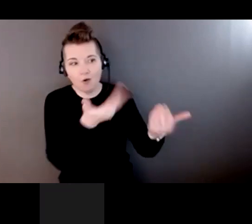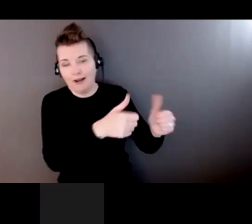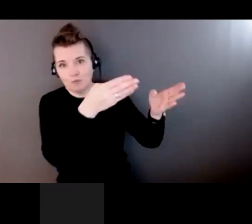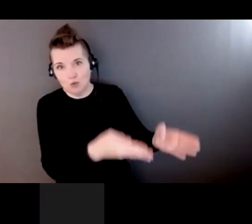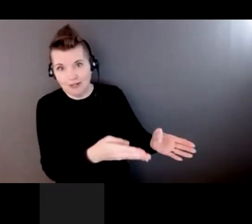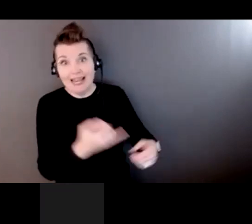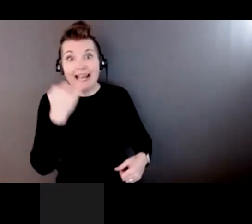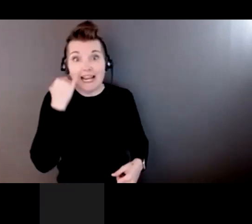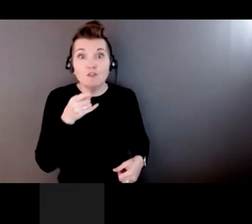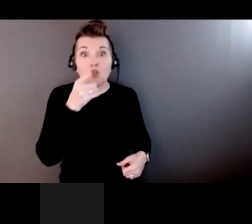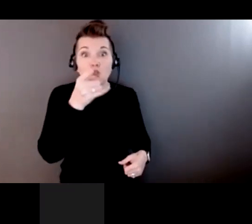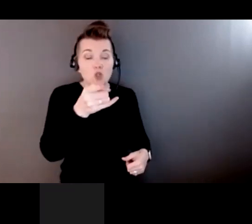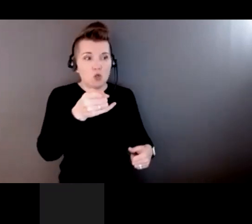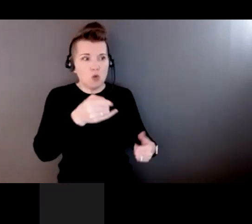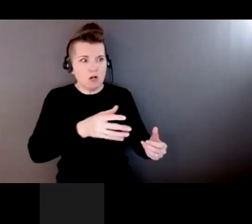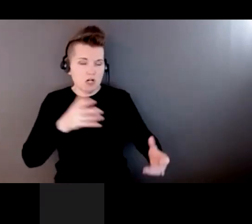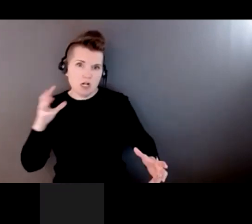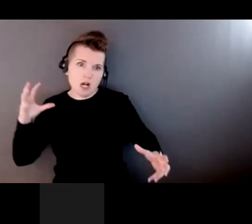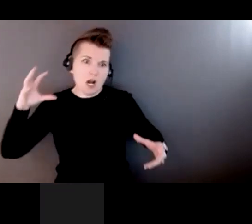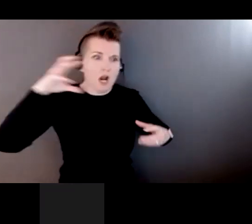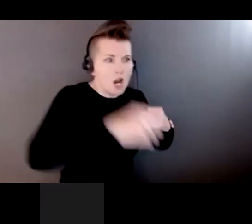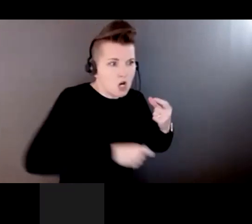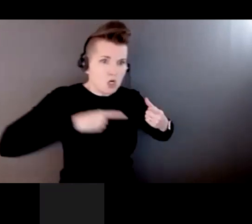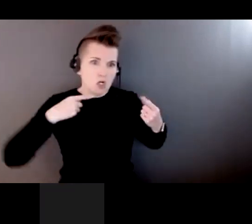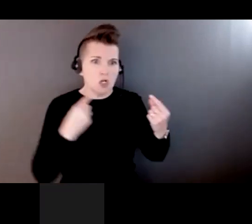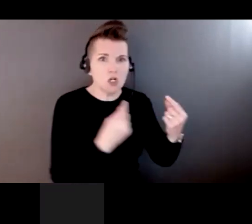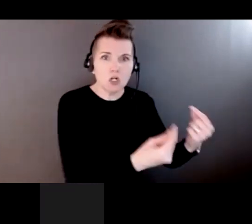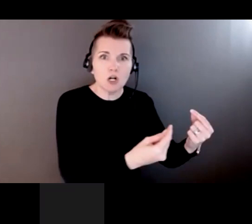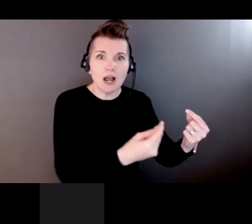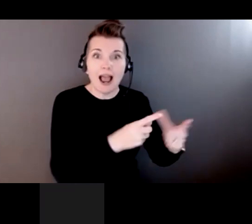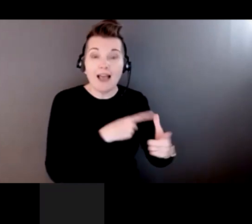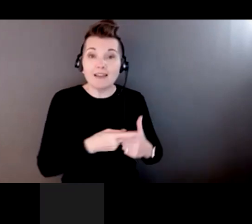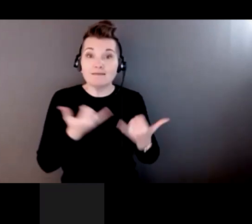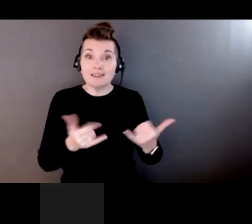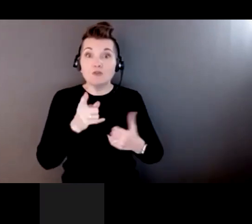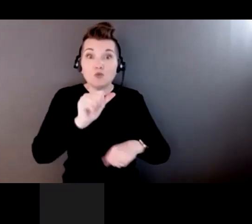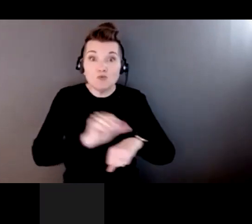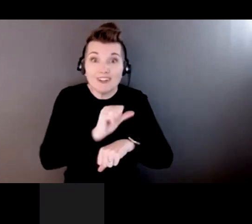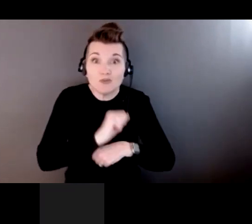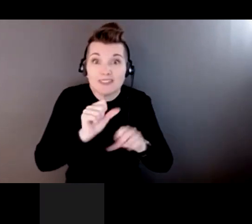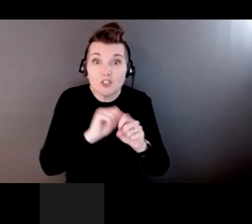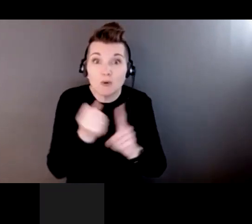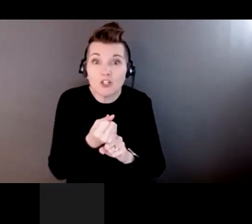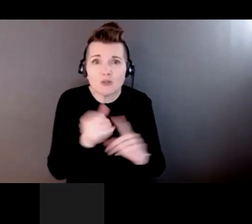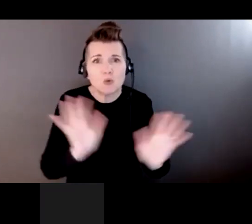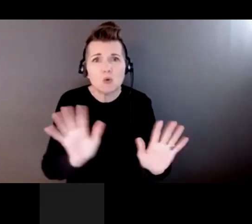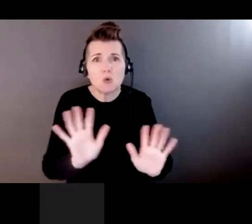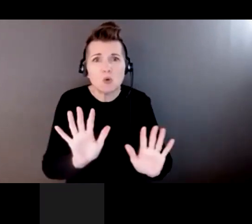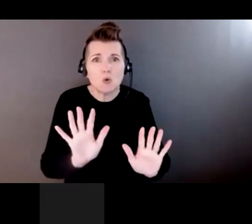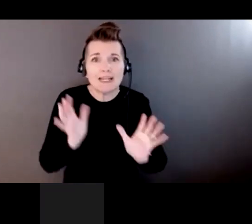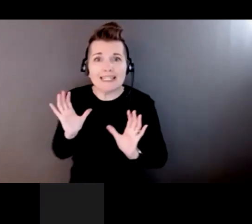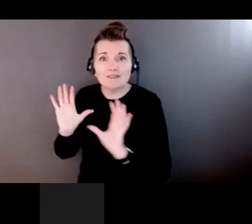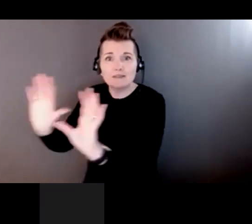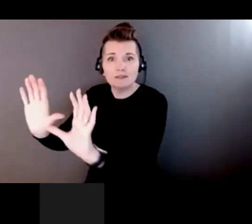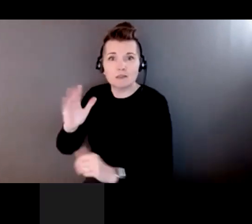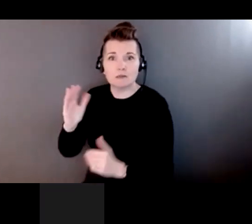a situation of danger. Don't do that. That's what the police are there for your protection. But then protect